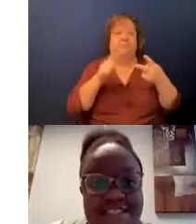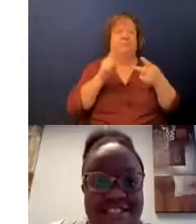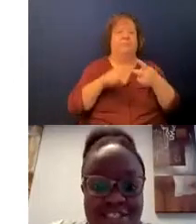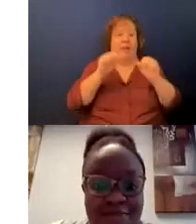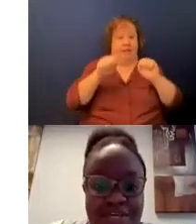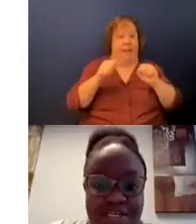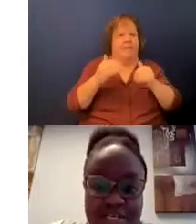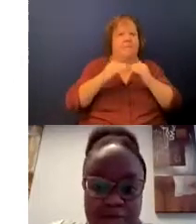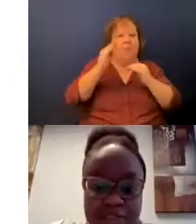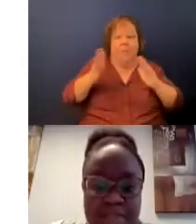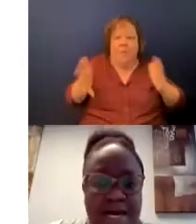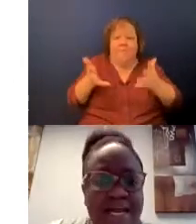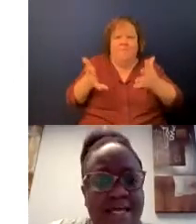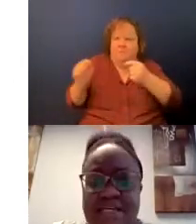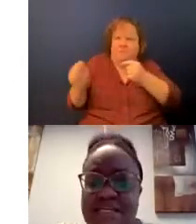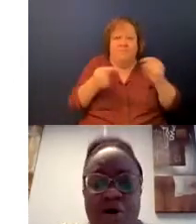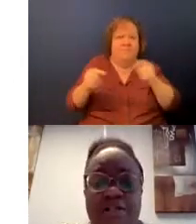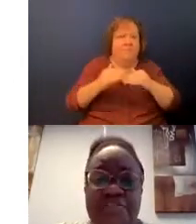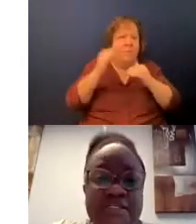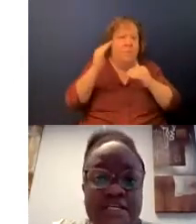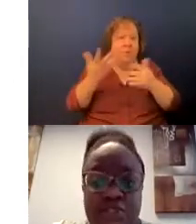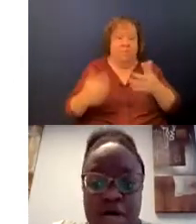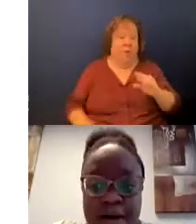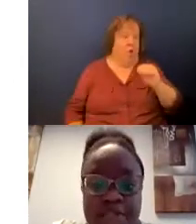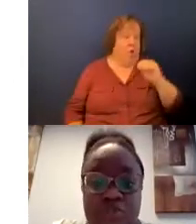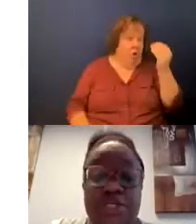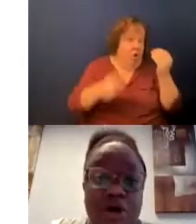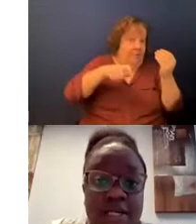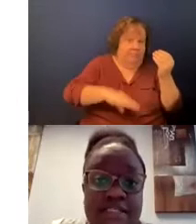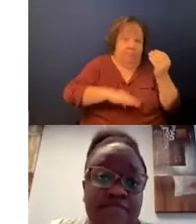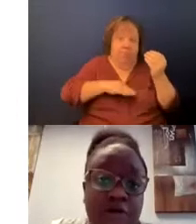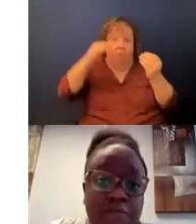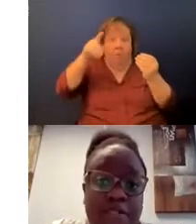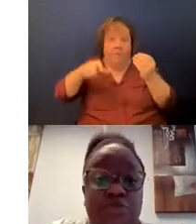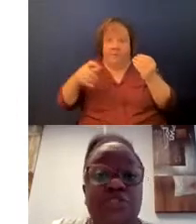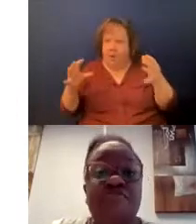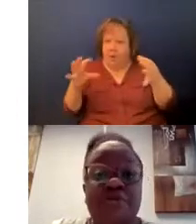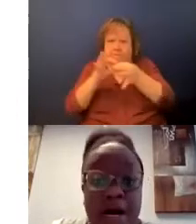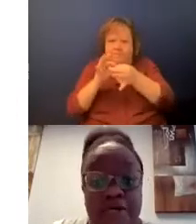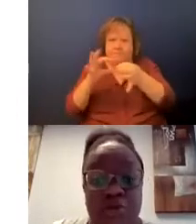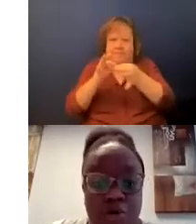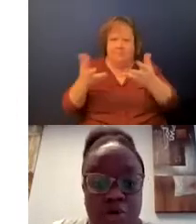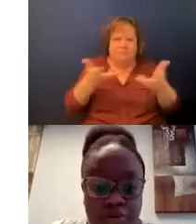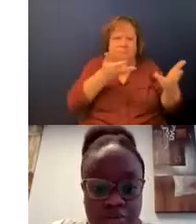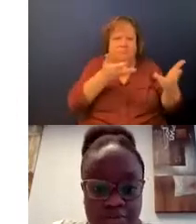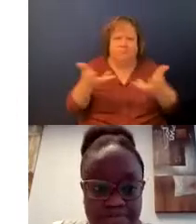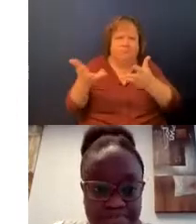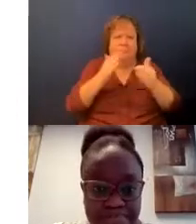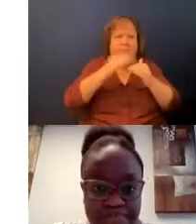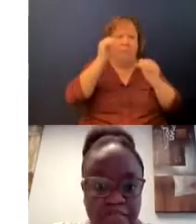seat at decision-making tables. Again, these are all things that need to happen to decolonize development, to shift power to local